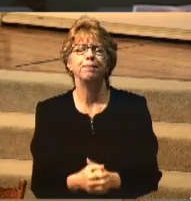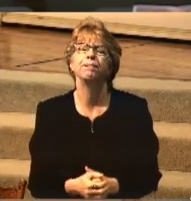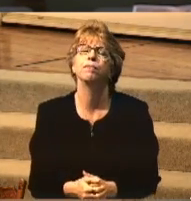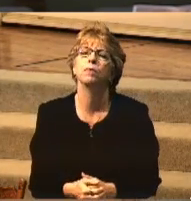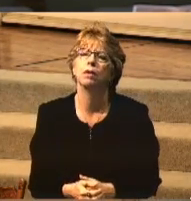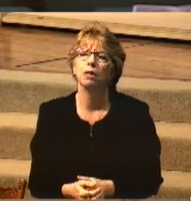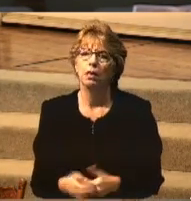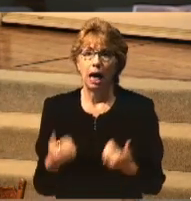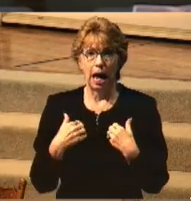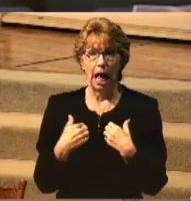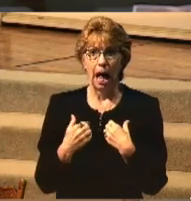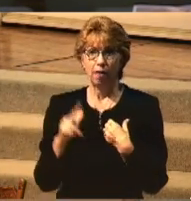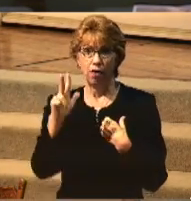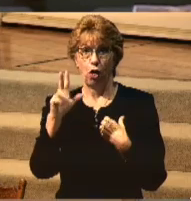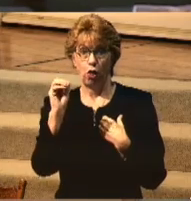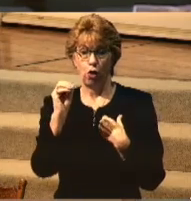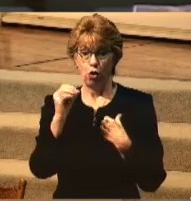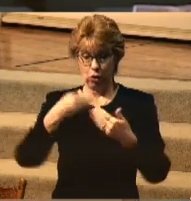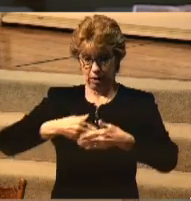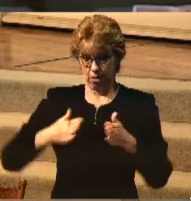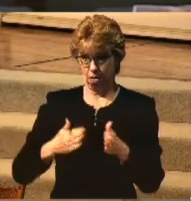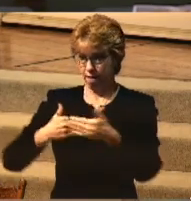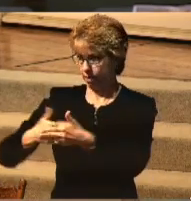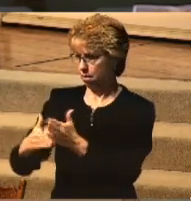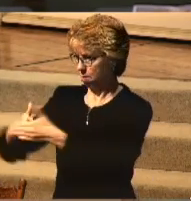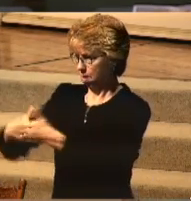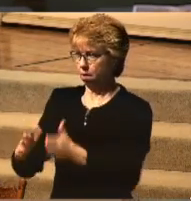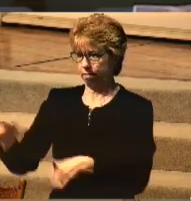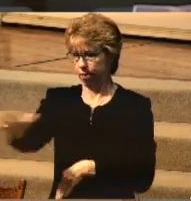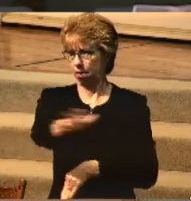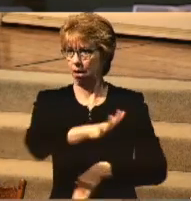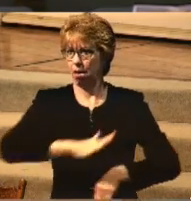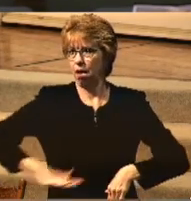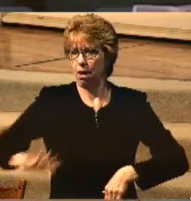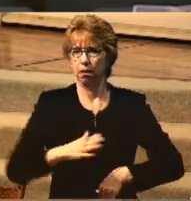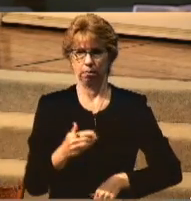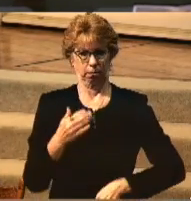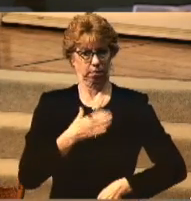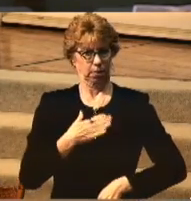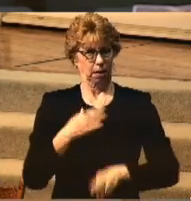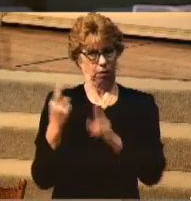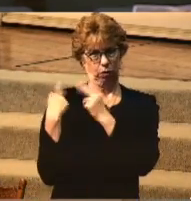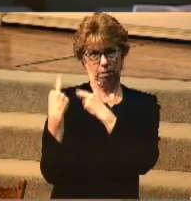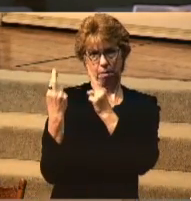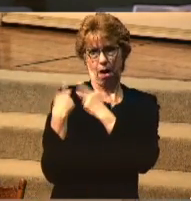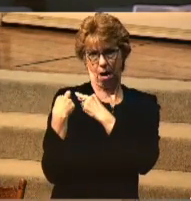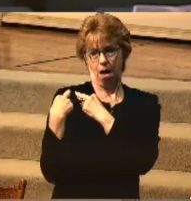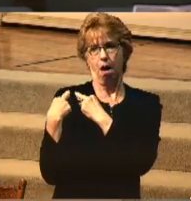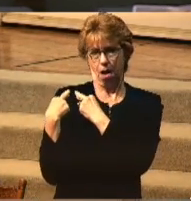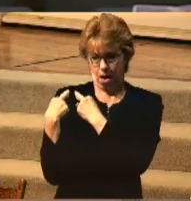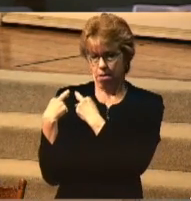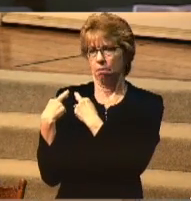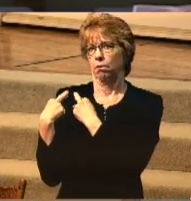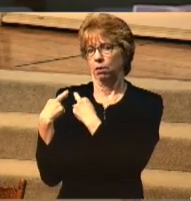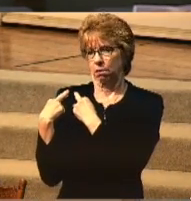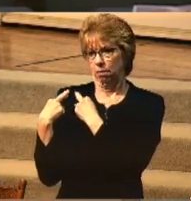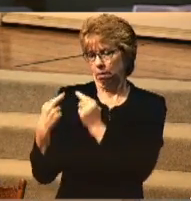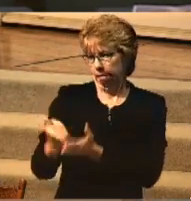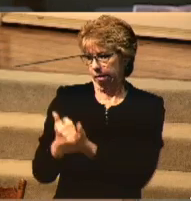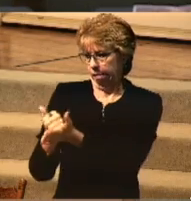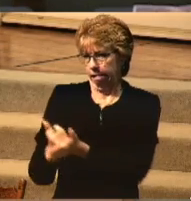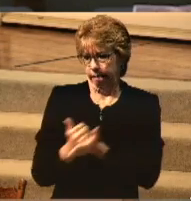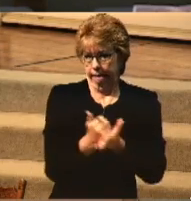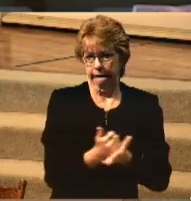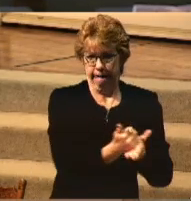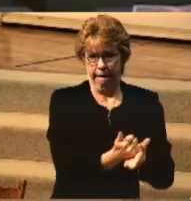had 30 offices in that complex, and I was responsible to try to help